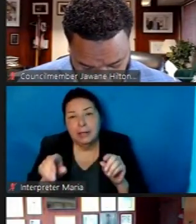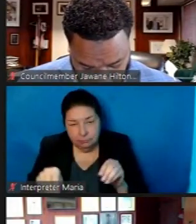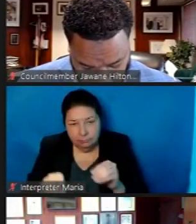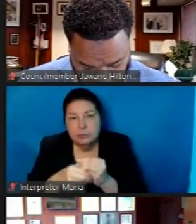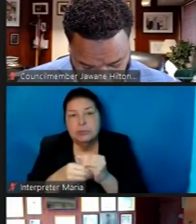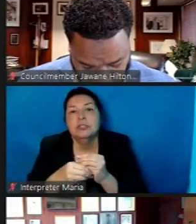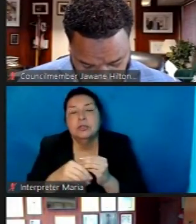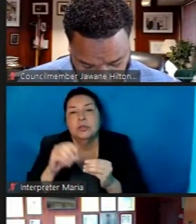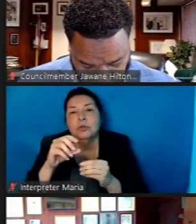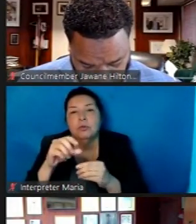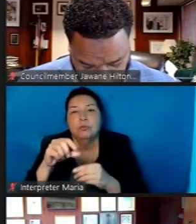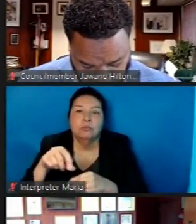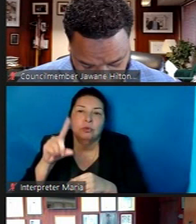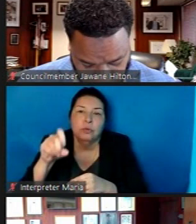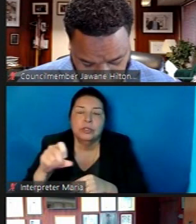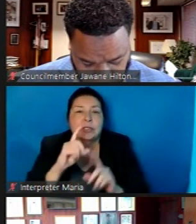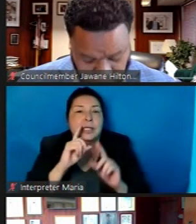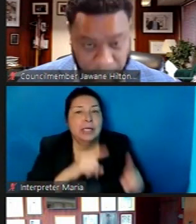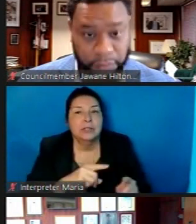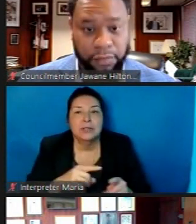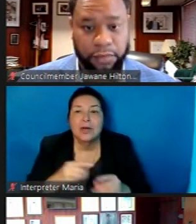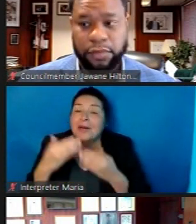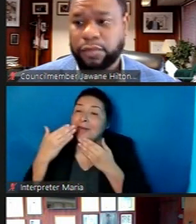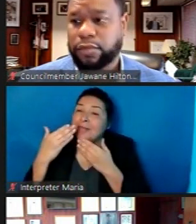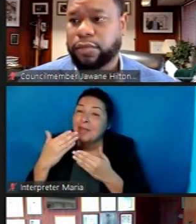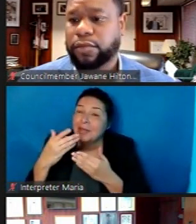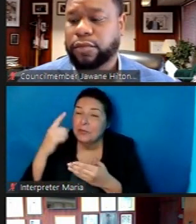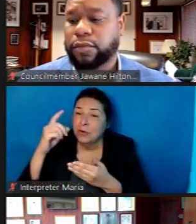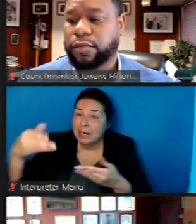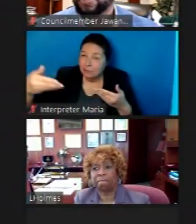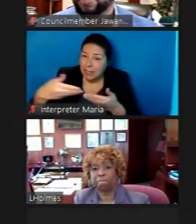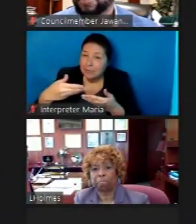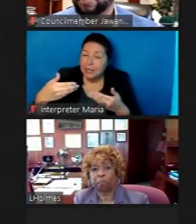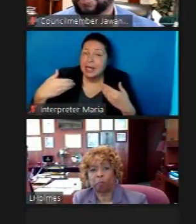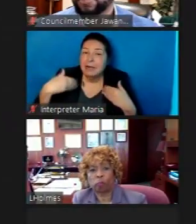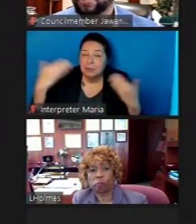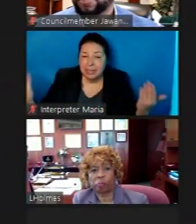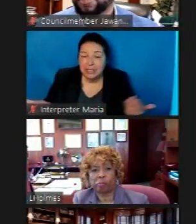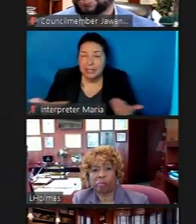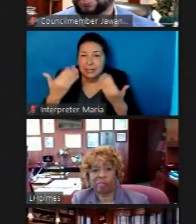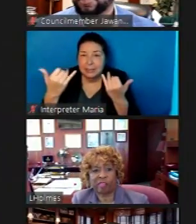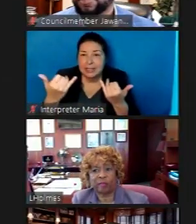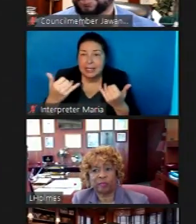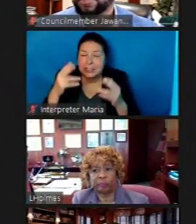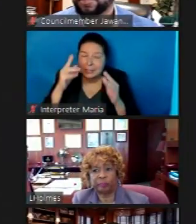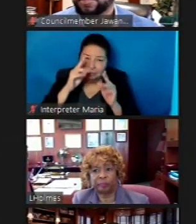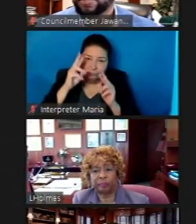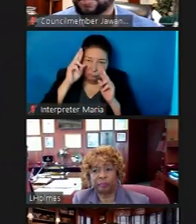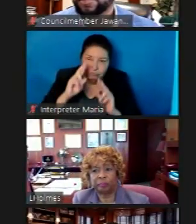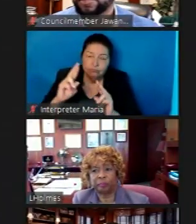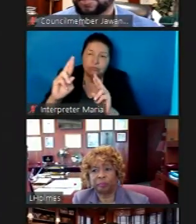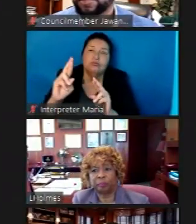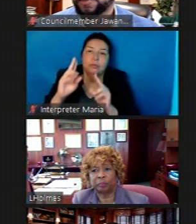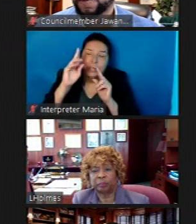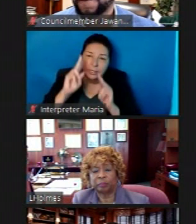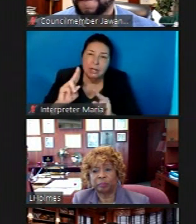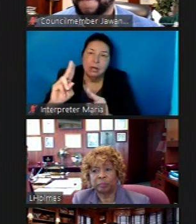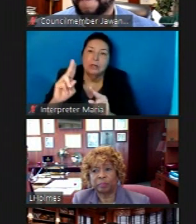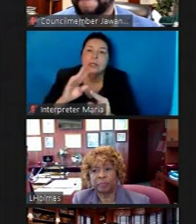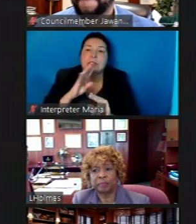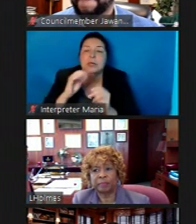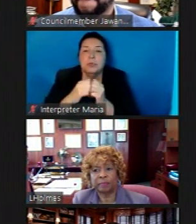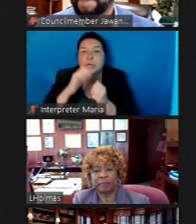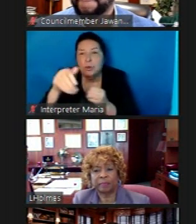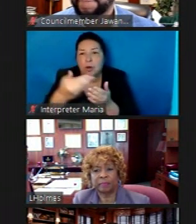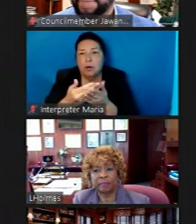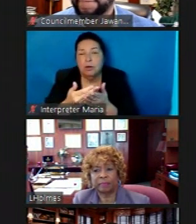ahead. Thank you all for inviting me and for having me today. It's a privilege and a pleasure to be able to speak with you all.